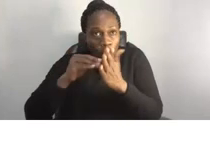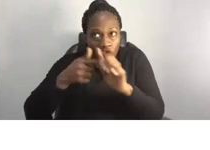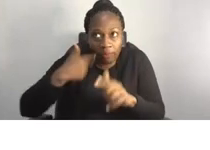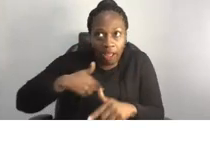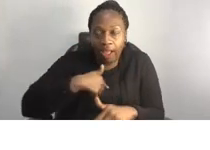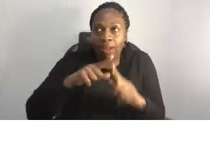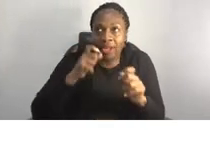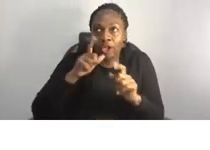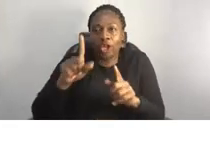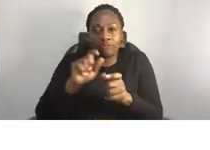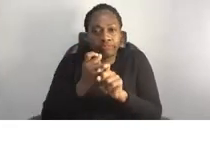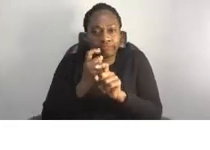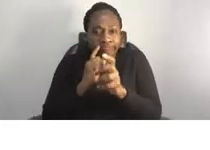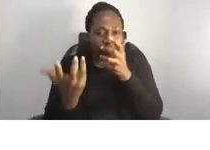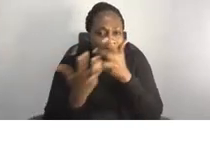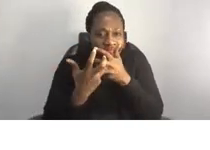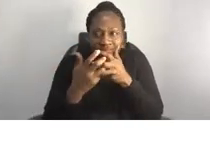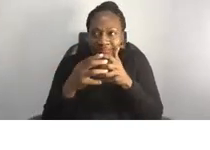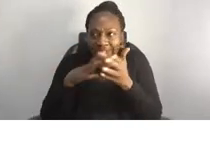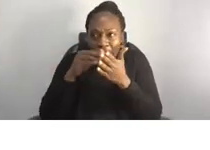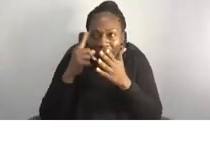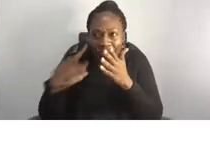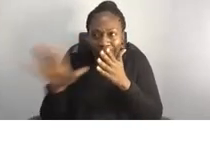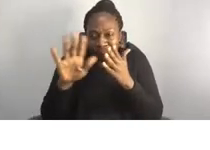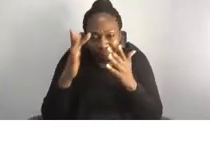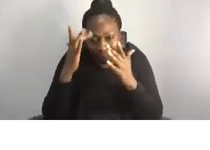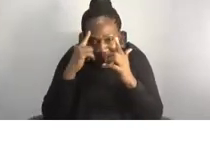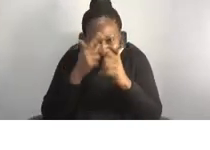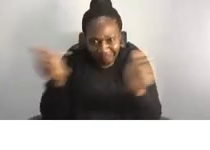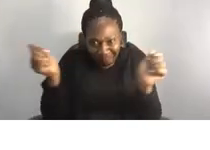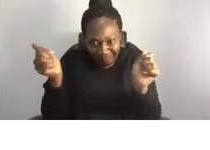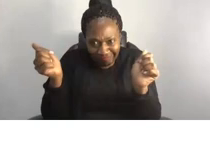then we want you to go make your own learning circle, however you'd like to do it.